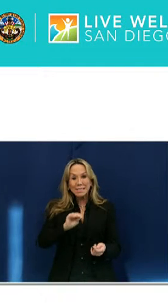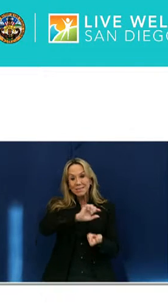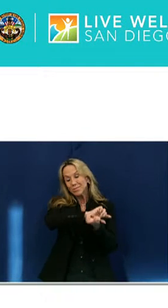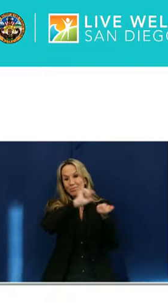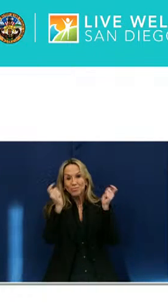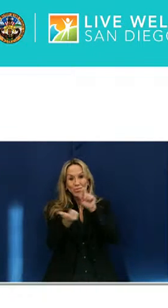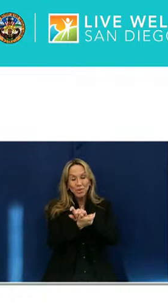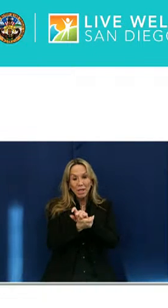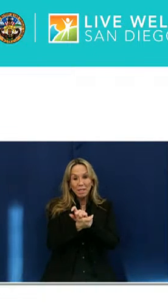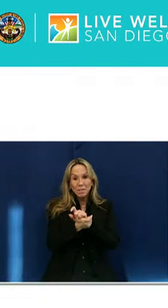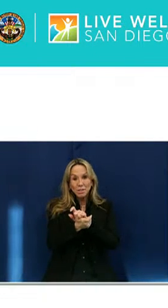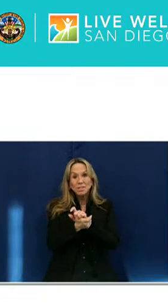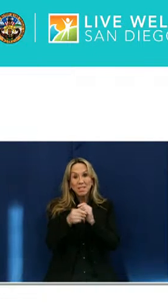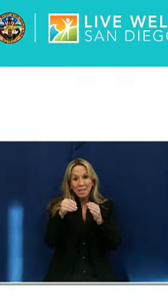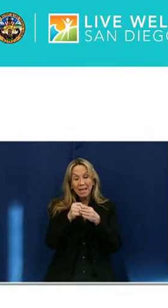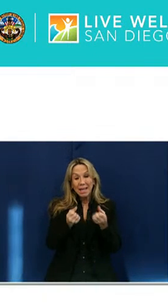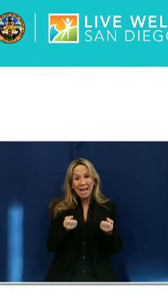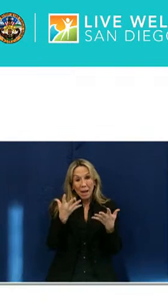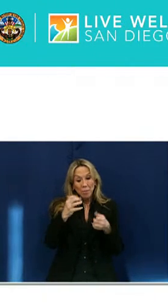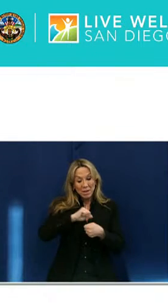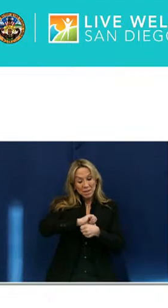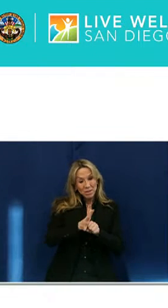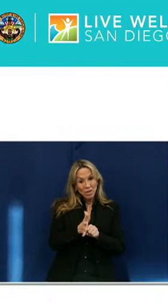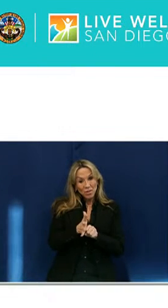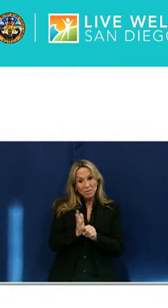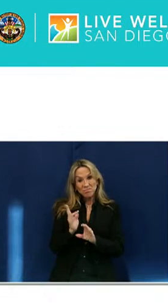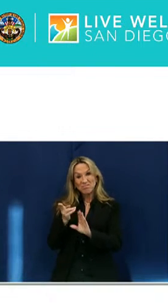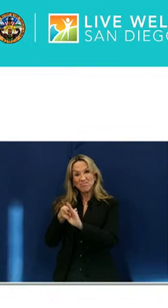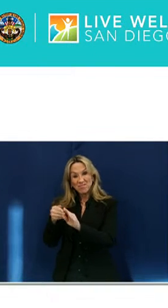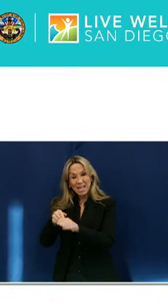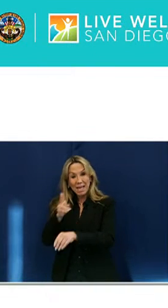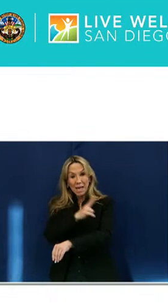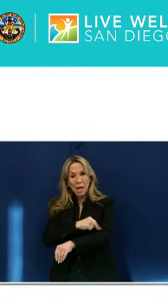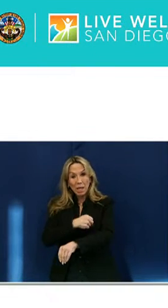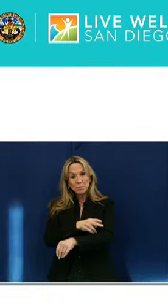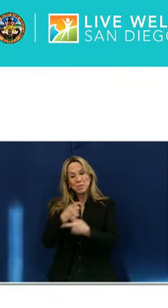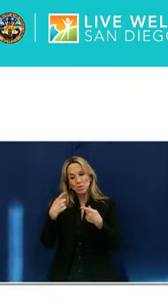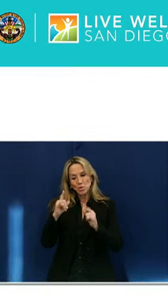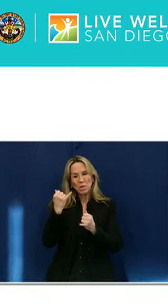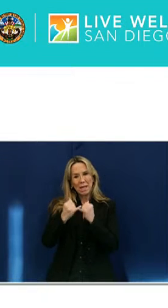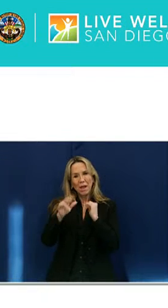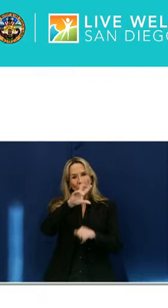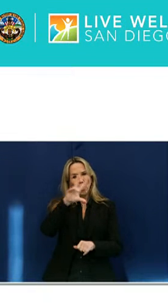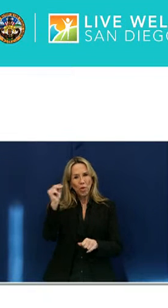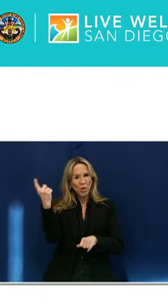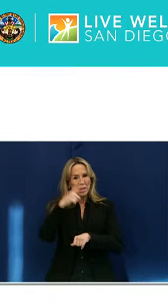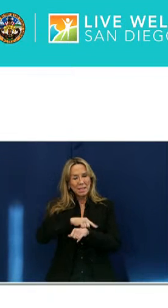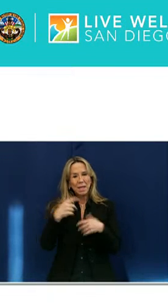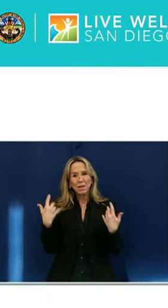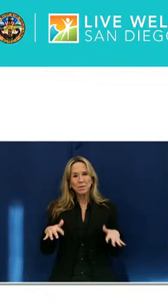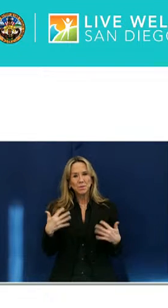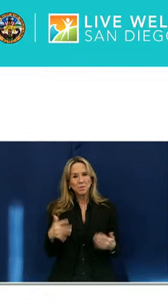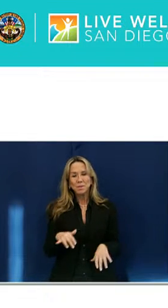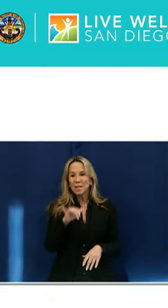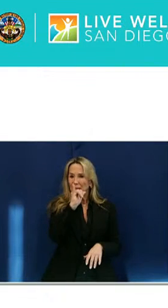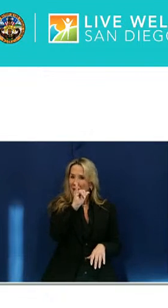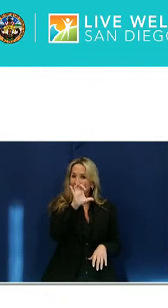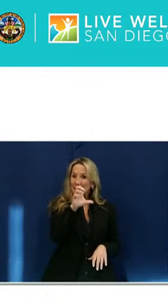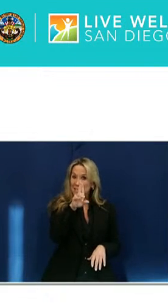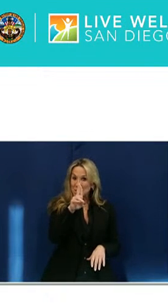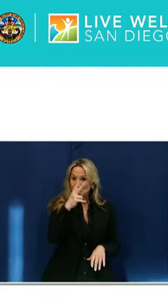in COVID-19 confirmed hospitalized patients over a 30-day period. For the same time period for ICUs, in the next